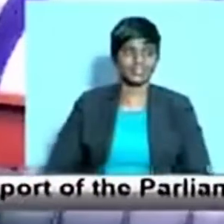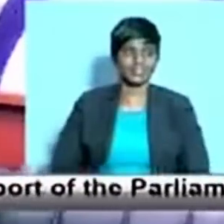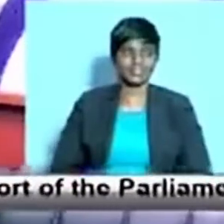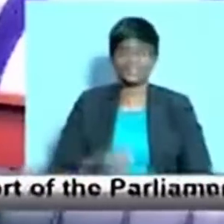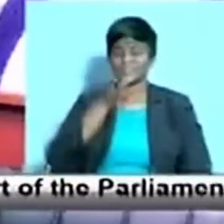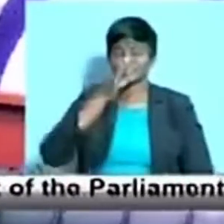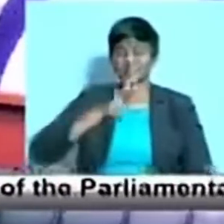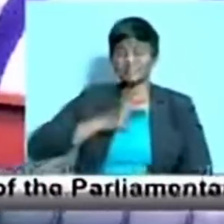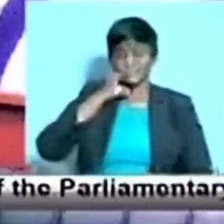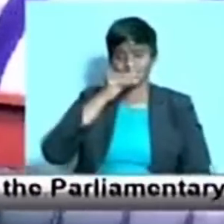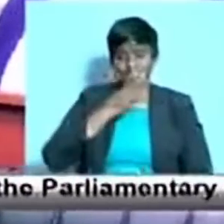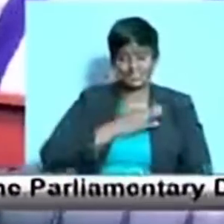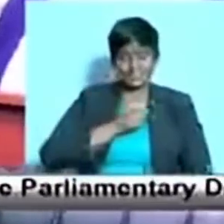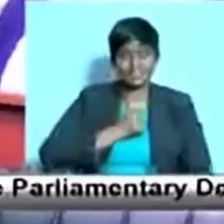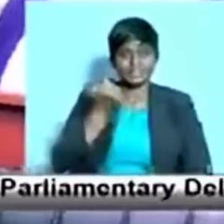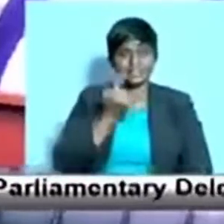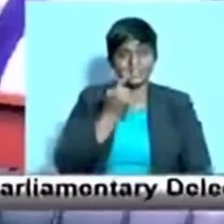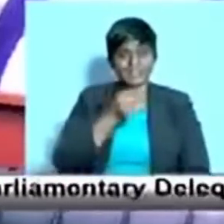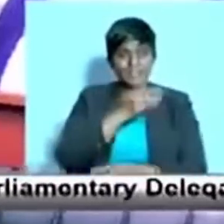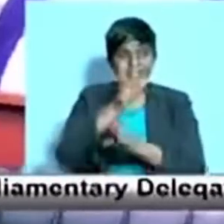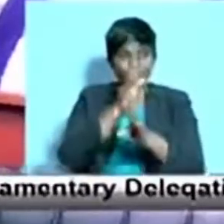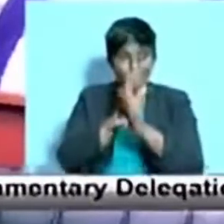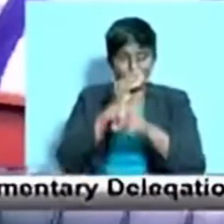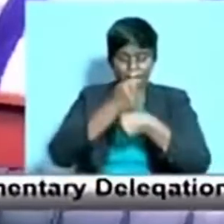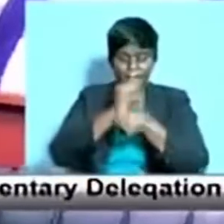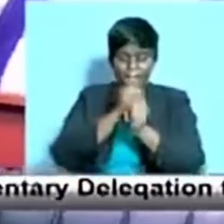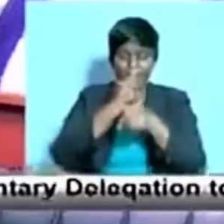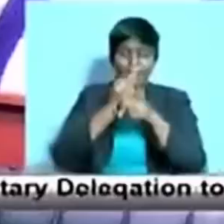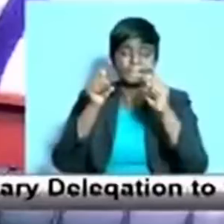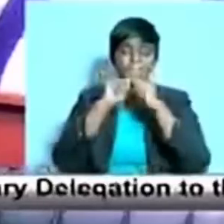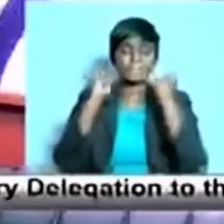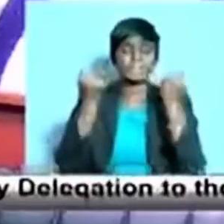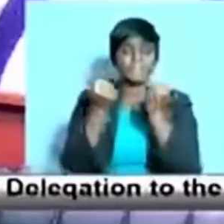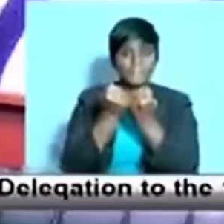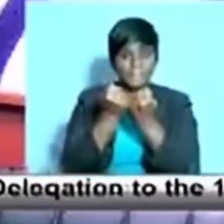Madam Speaker, I just moved to the composition of the delegation.